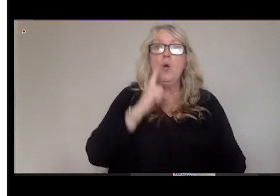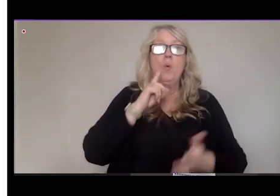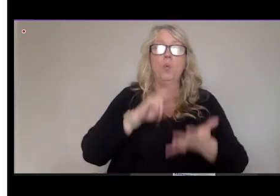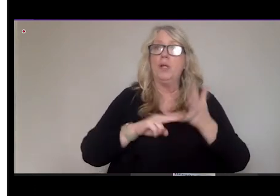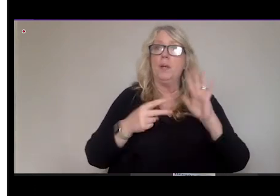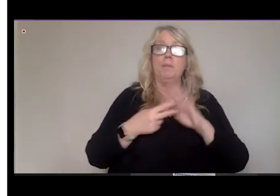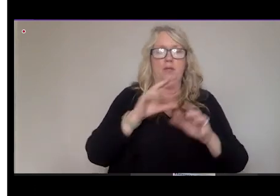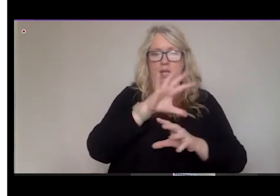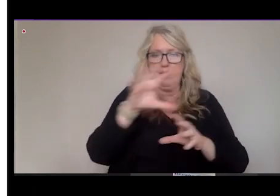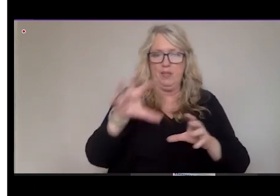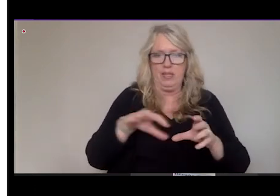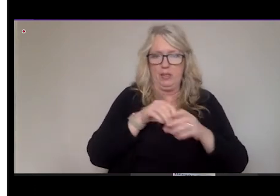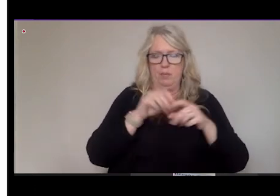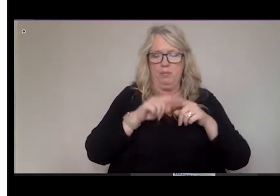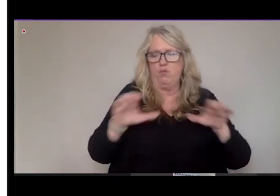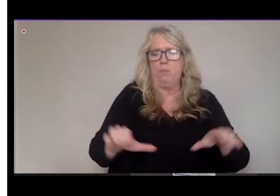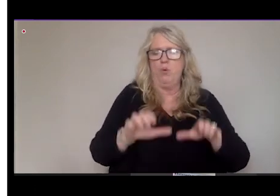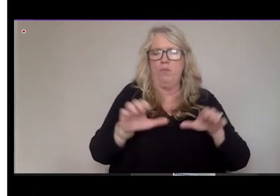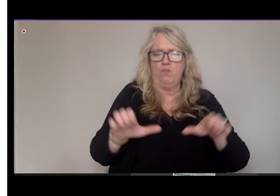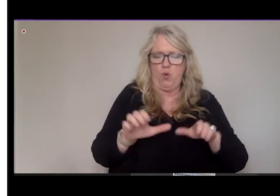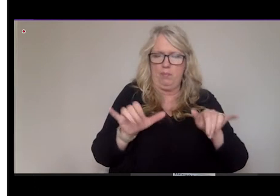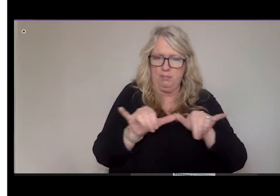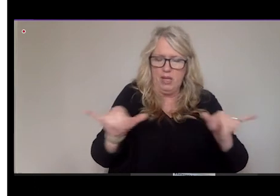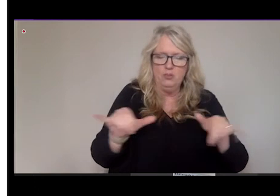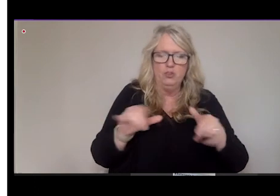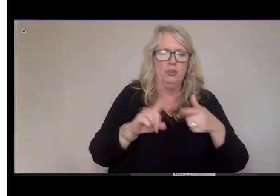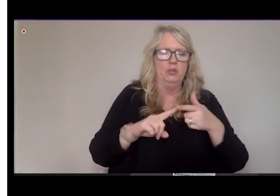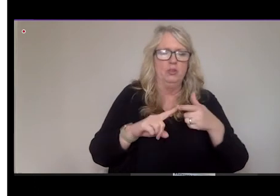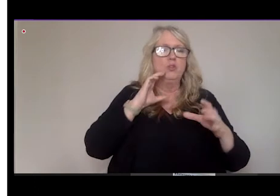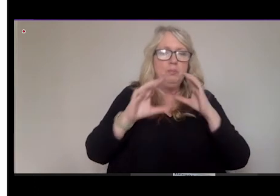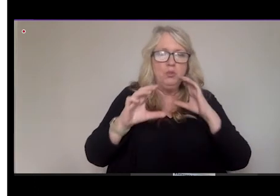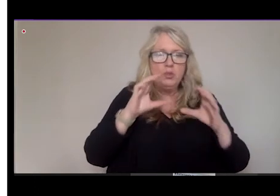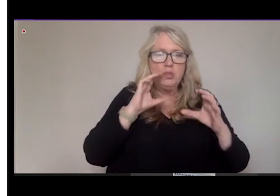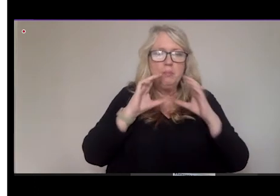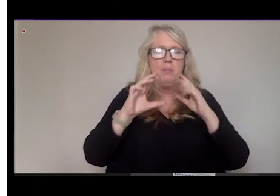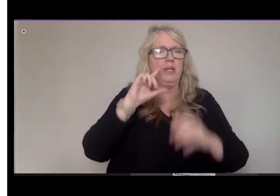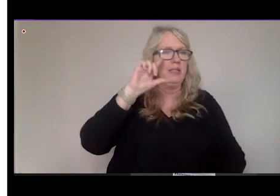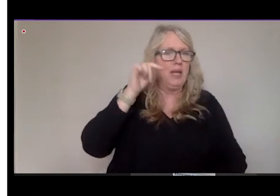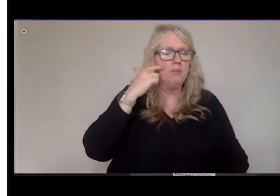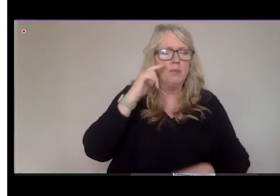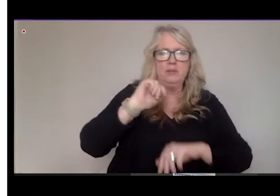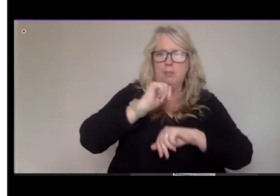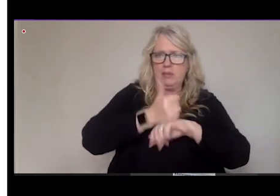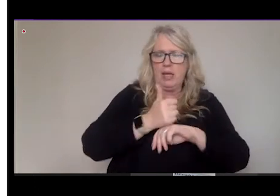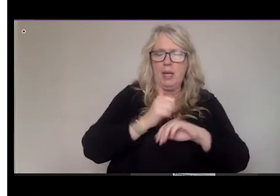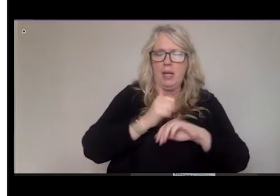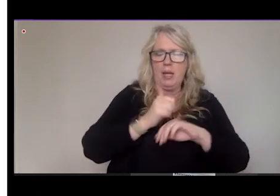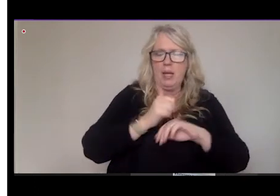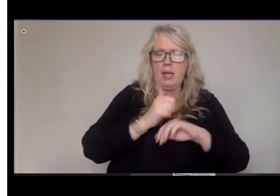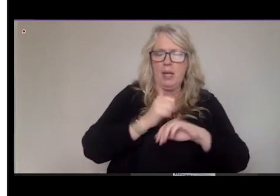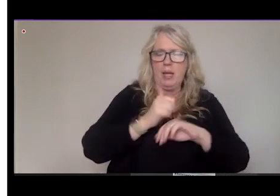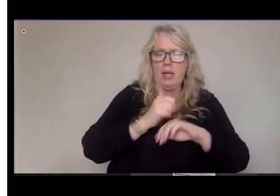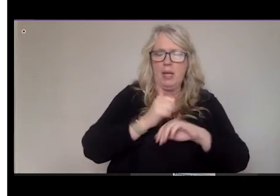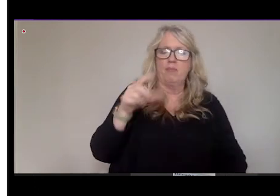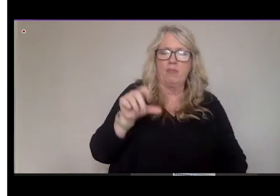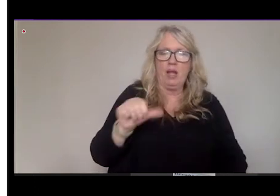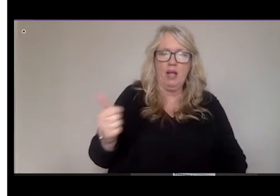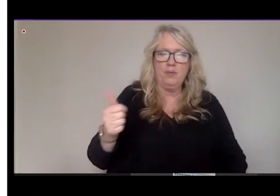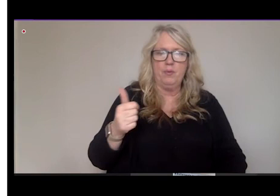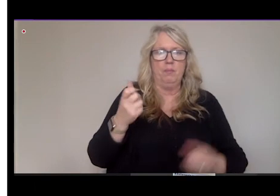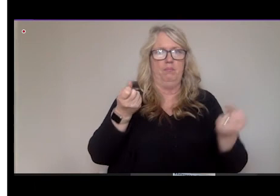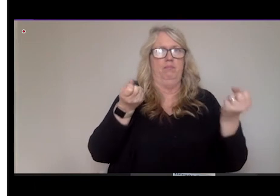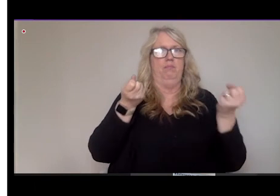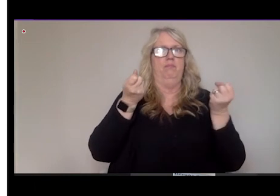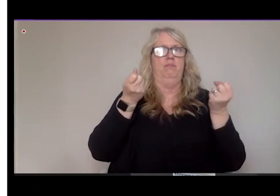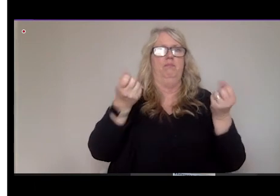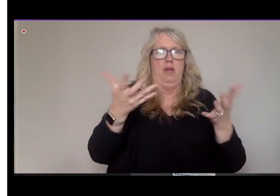and by that I mean including performance measures. There's some communication, governance in place. The